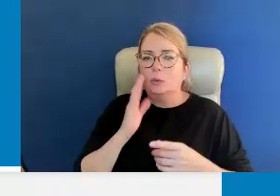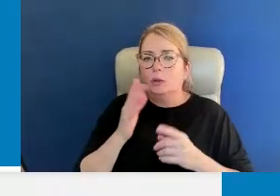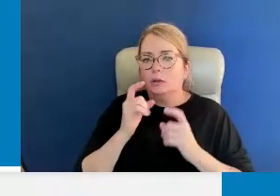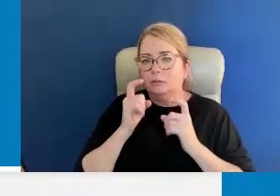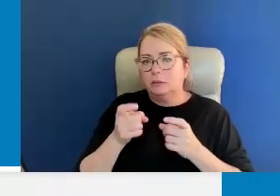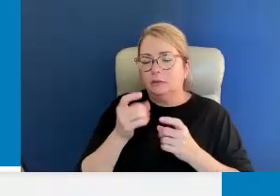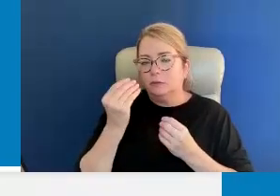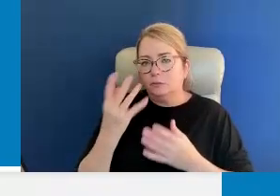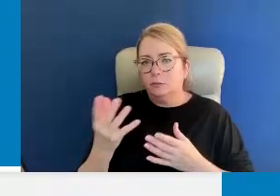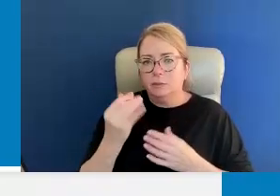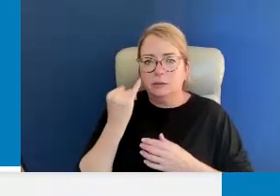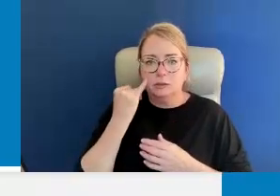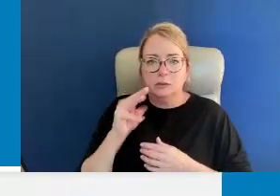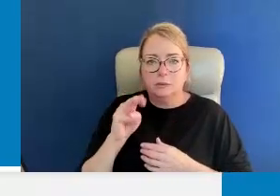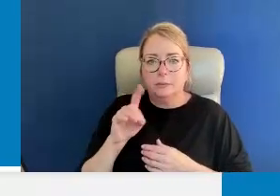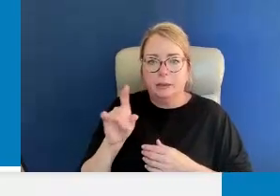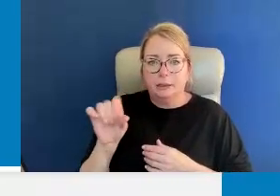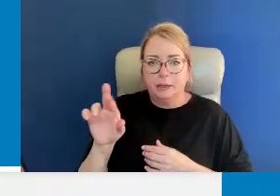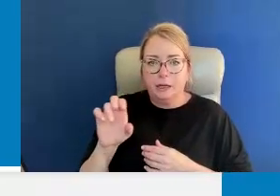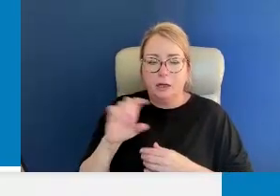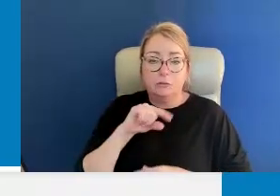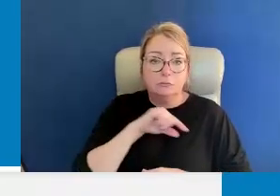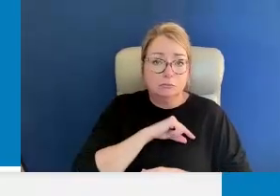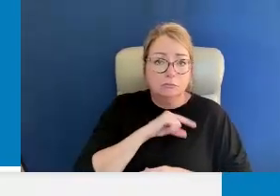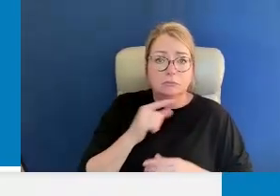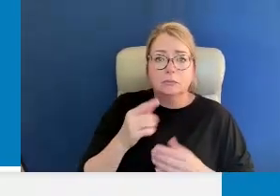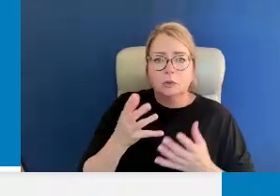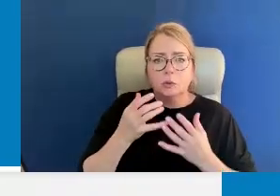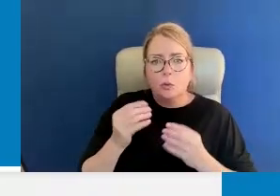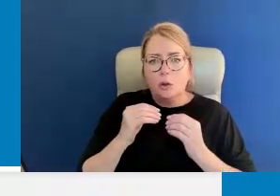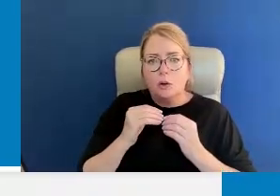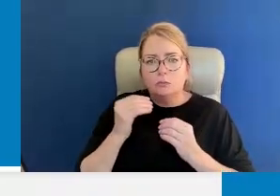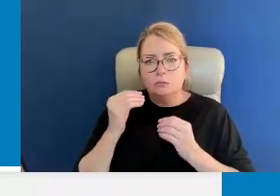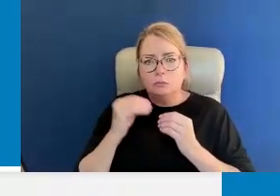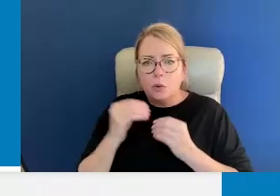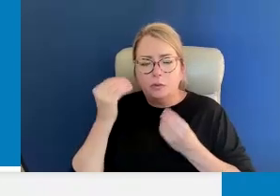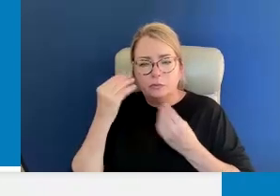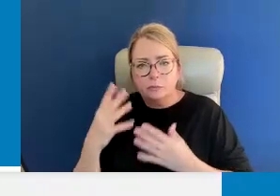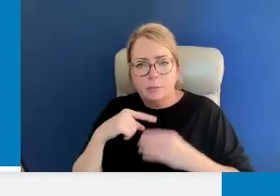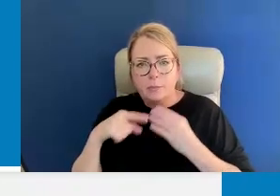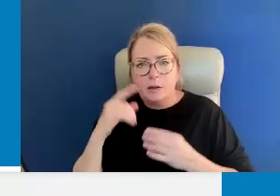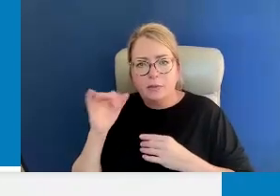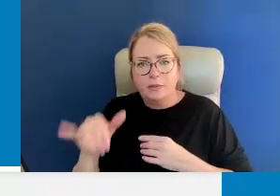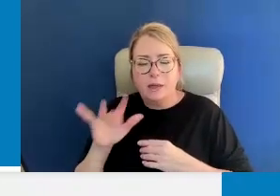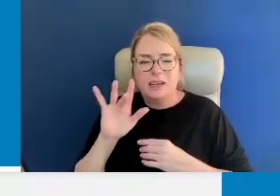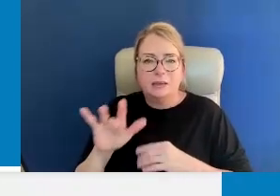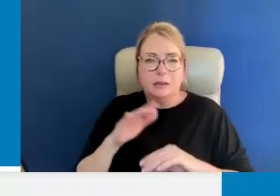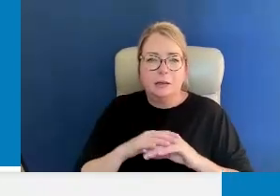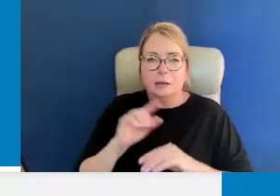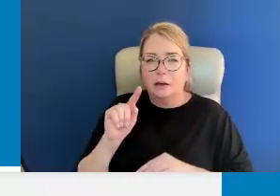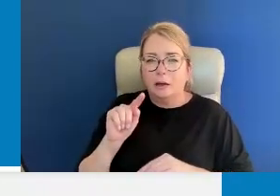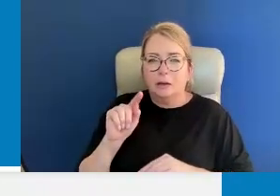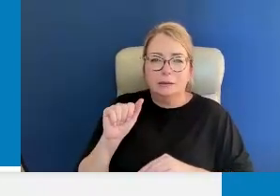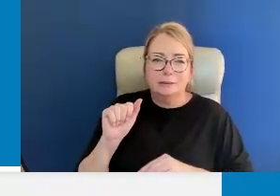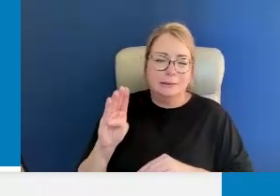topics. Let's say you're Medicare eligible and you want to know more about how Medicare works. You can click on that Medicare tab and it's going to explain to you what Medicare